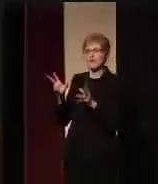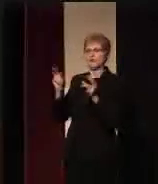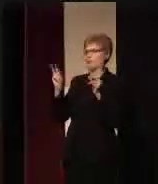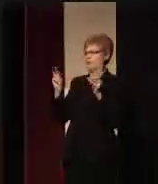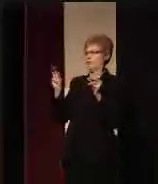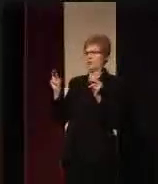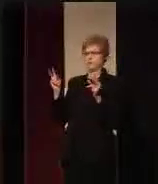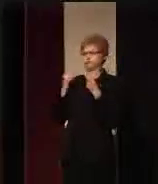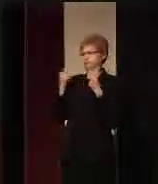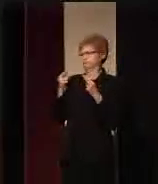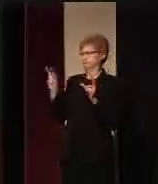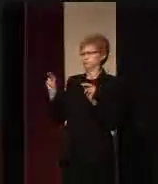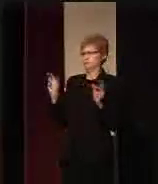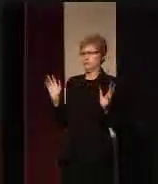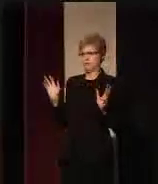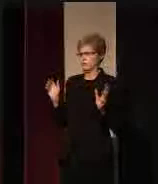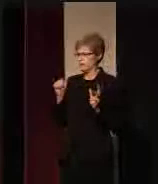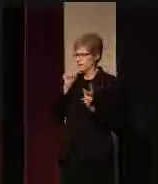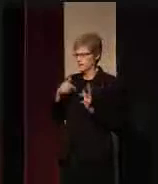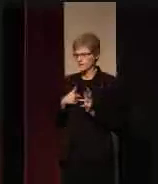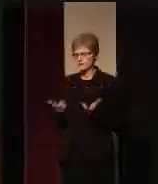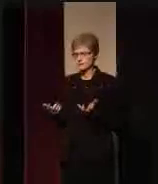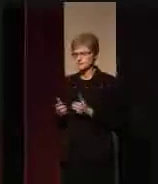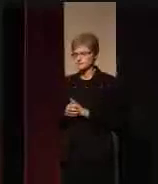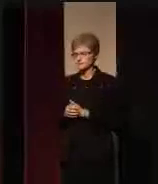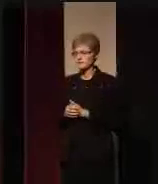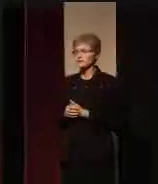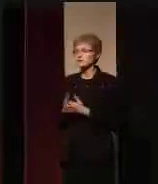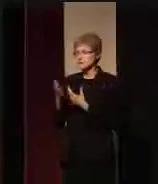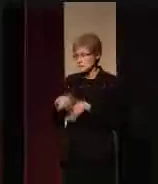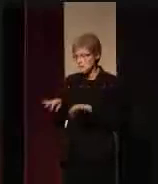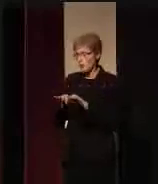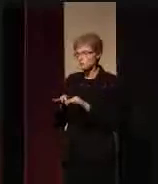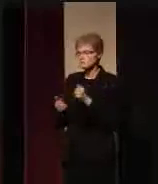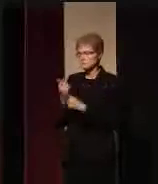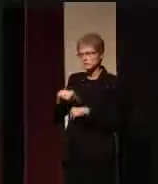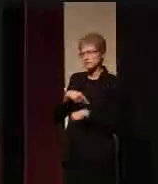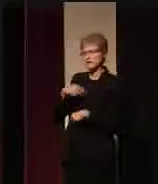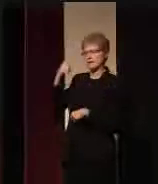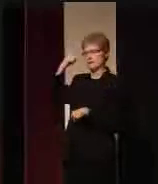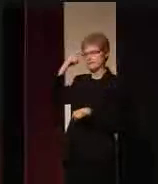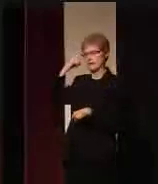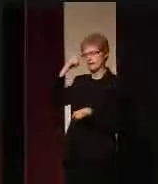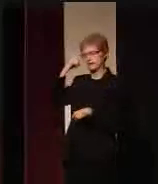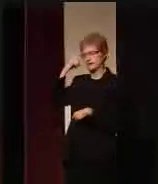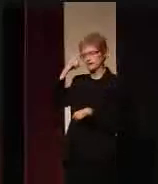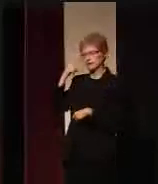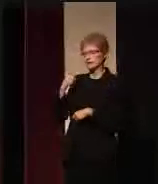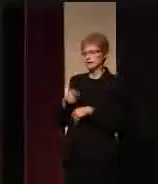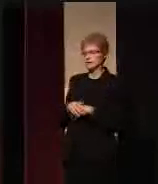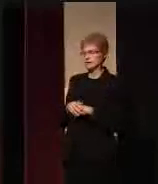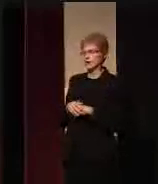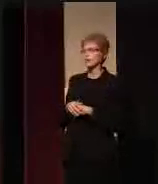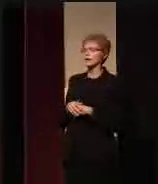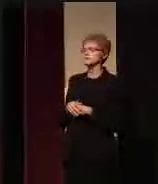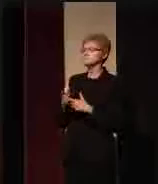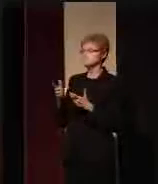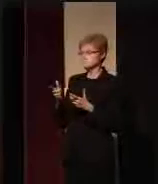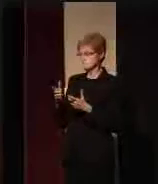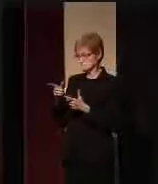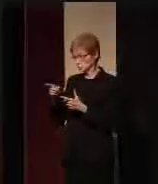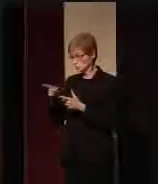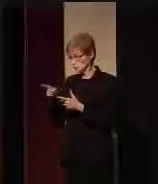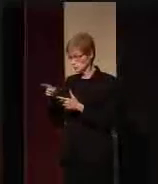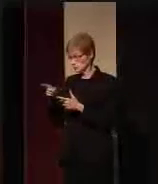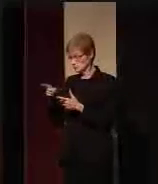at all in their judgments. And here's the key. Most of us think that one is either racist or one is not, and